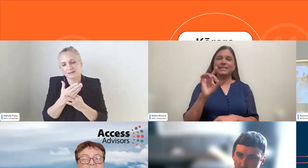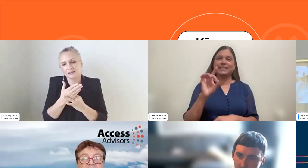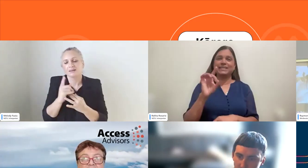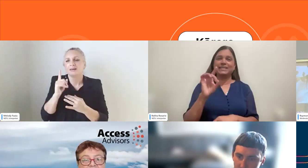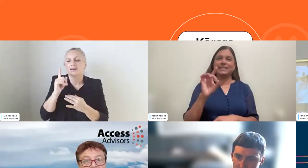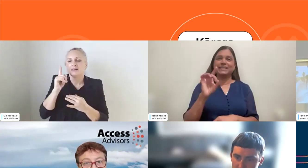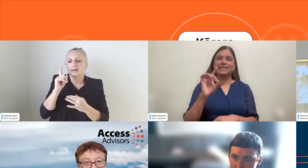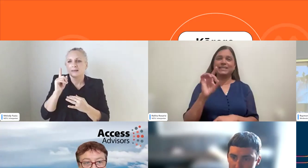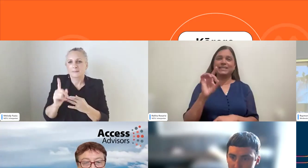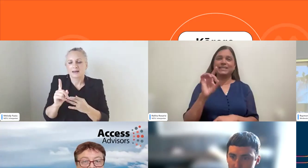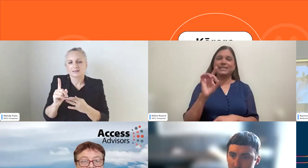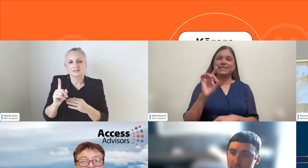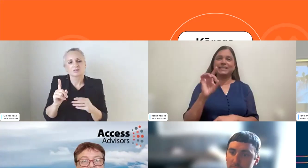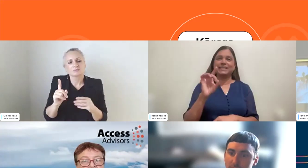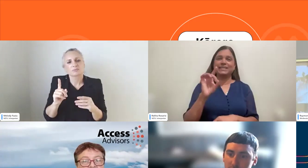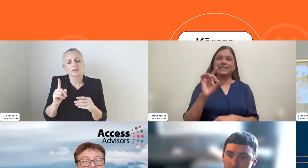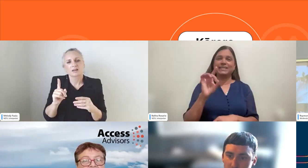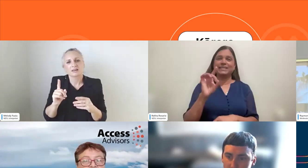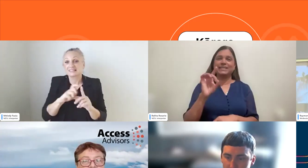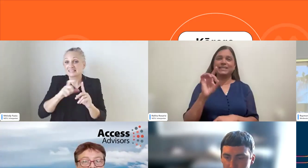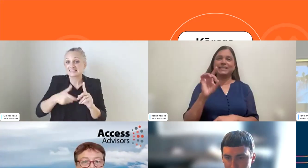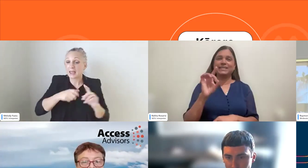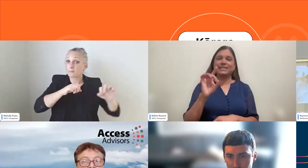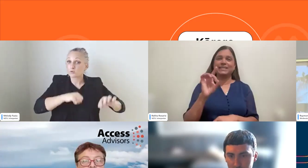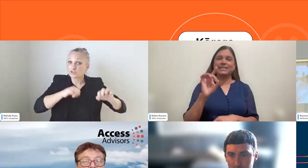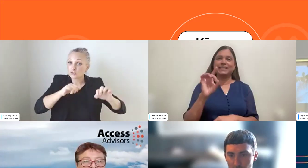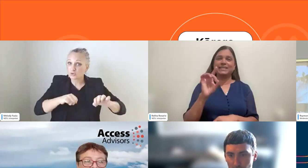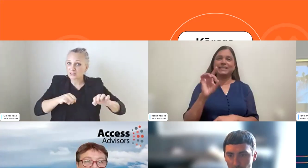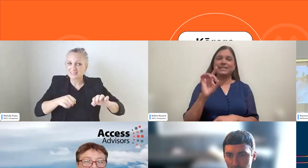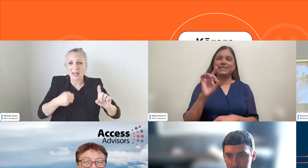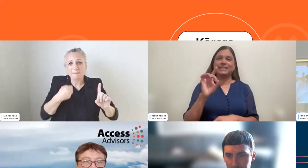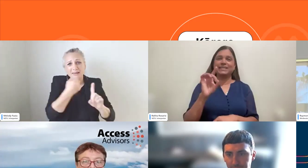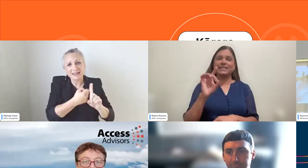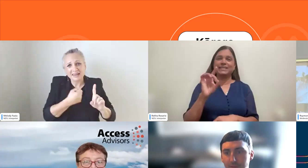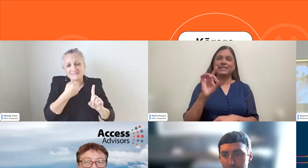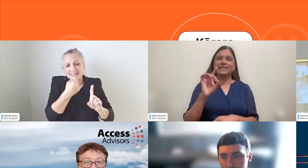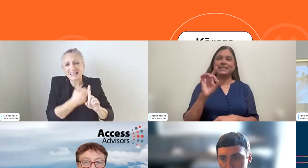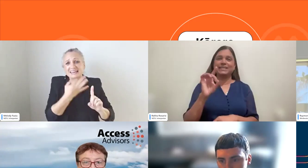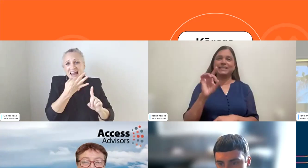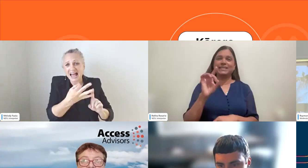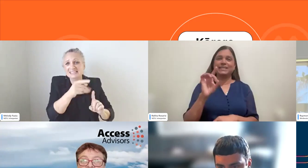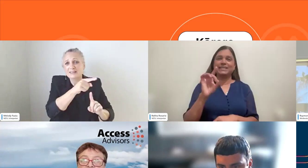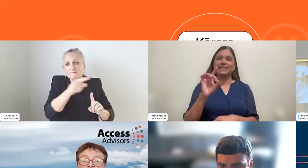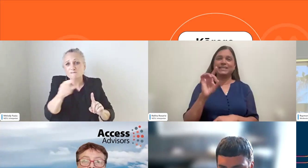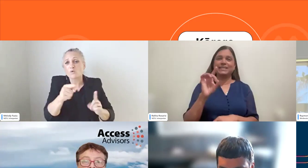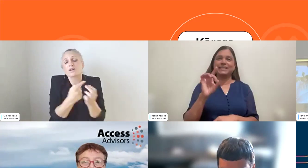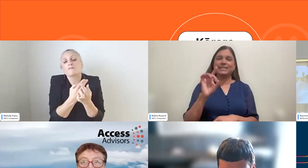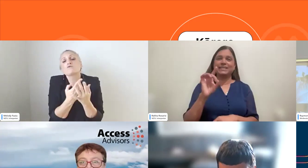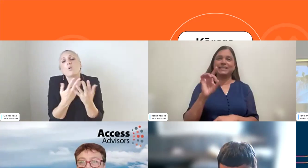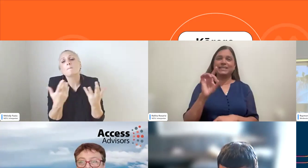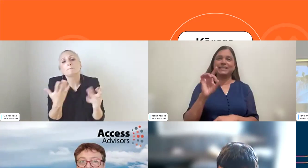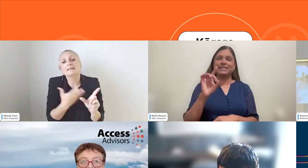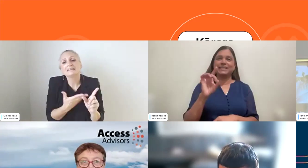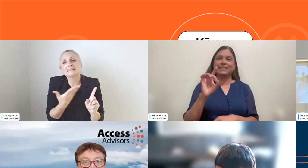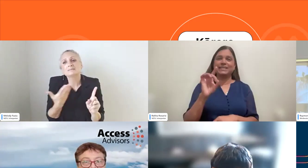this is that disabled students had been asking for this for many, many years previously. And the problem that